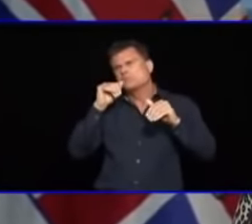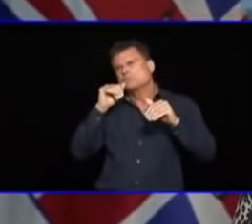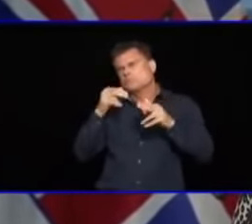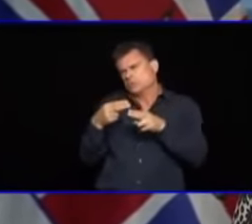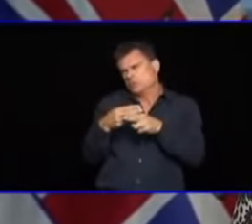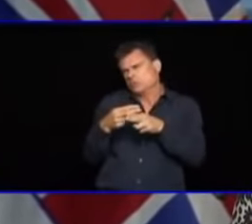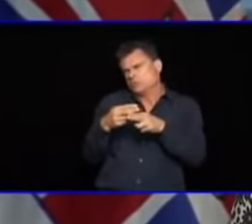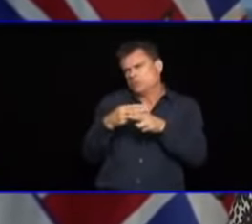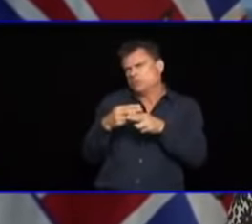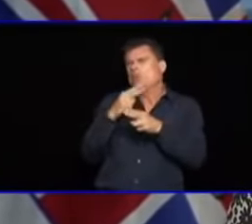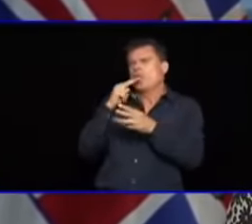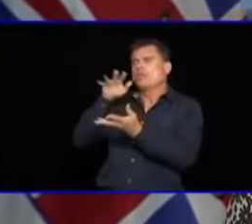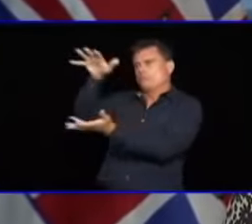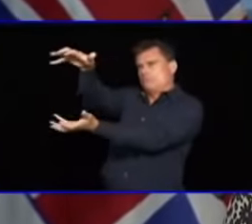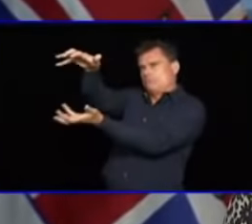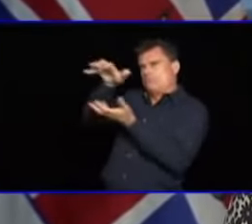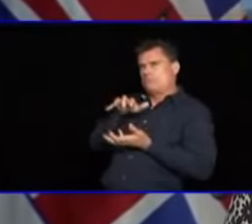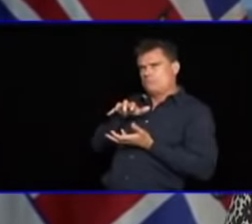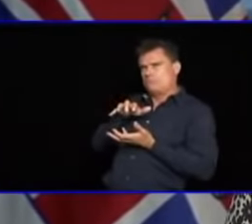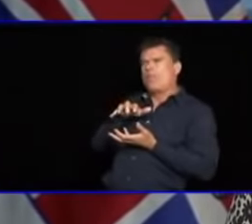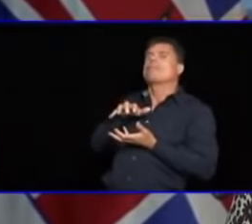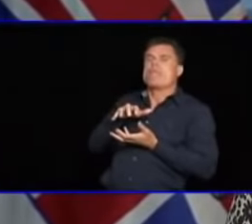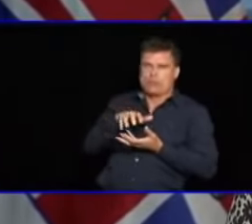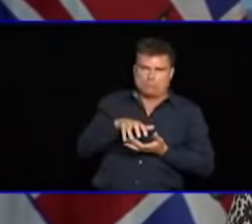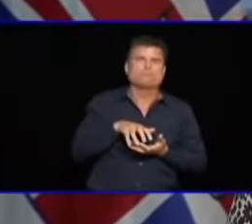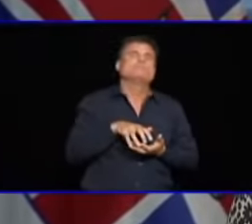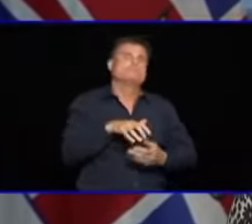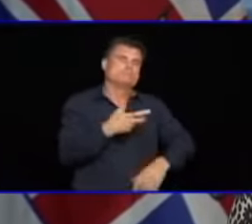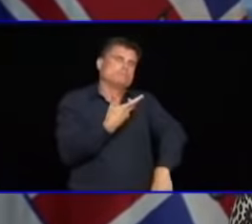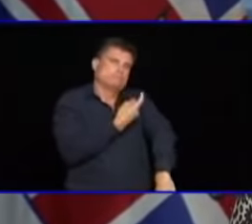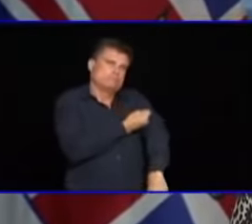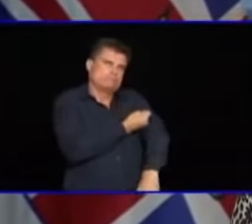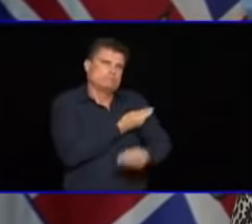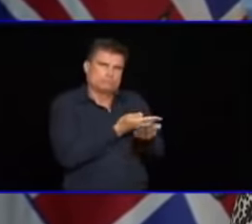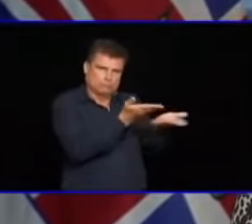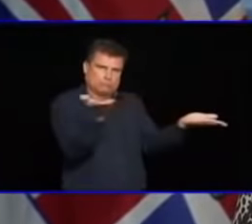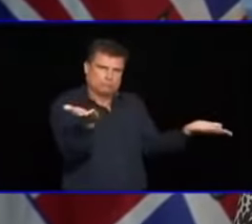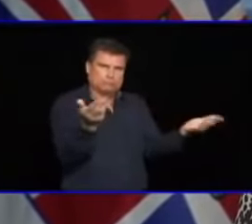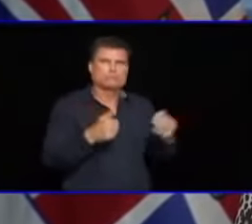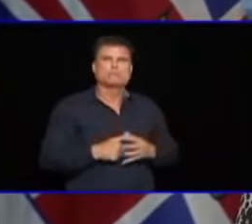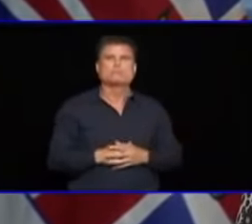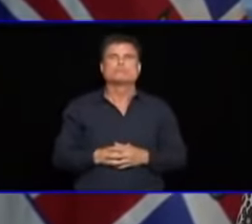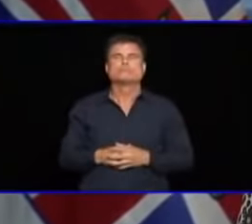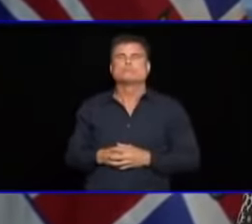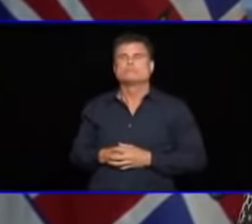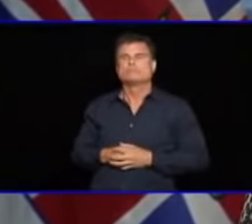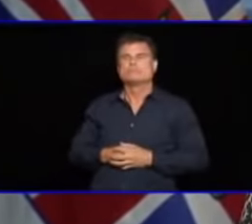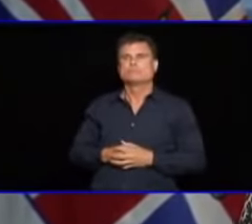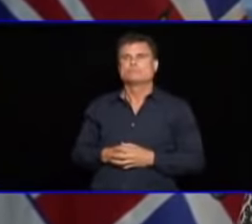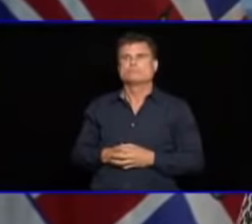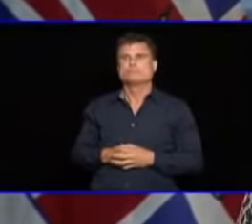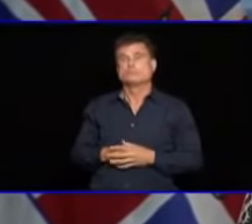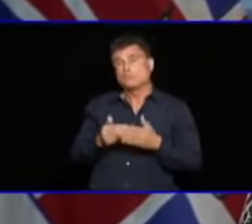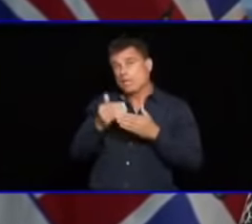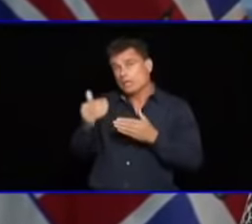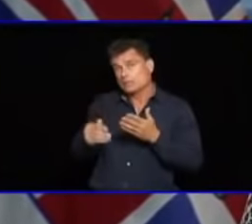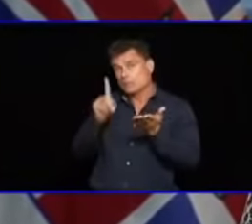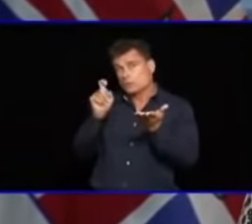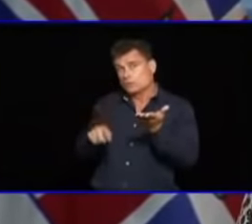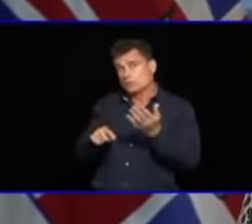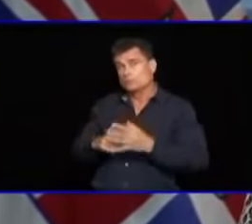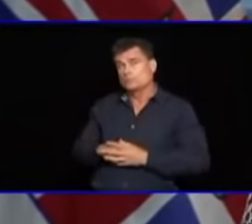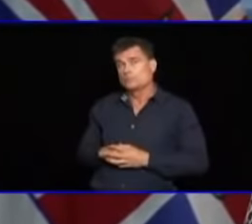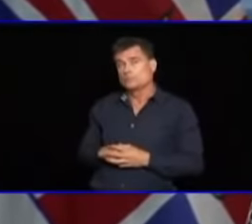coming weeks. Thank you. The next question comes from Richard Zussman, Global News. Richard? Dr.